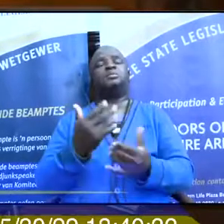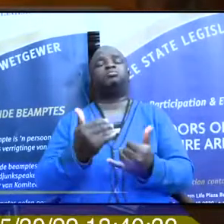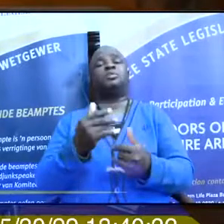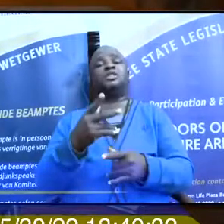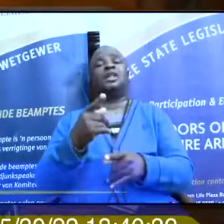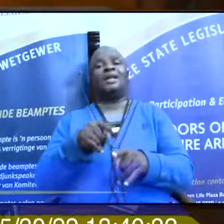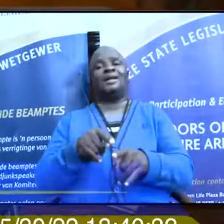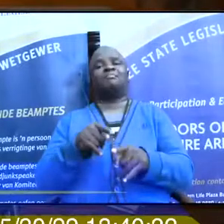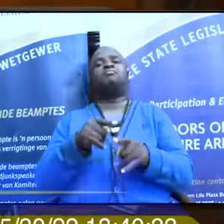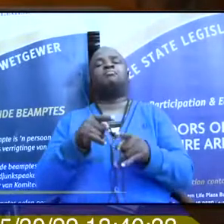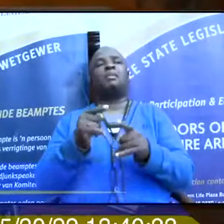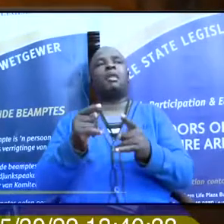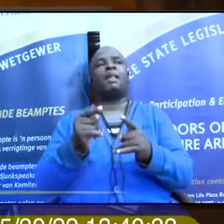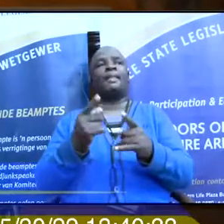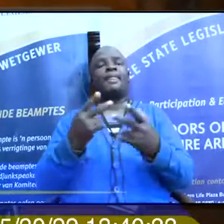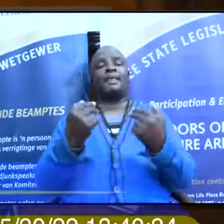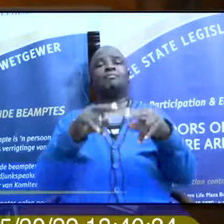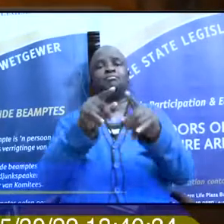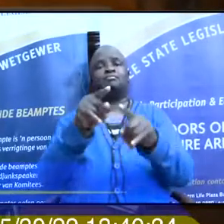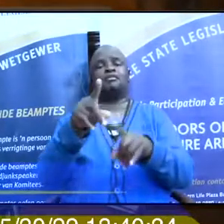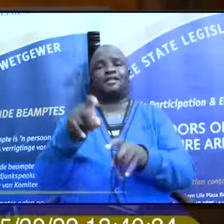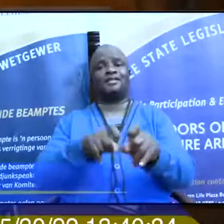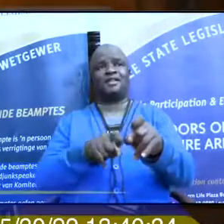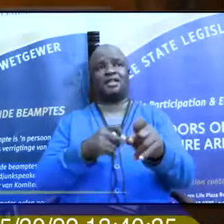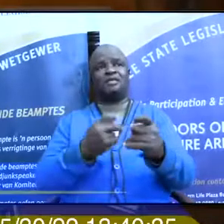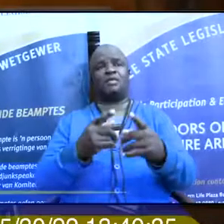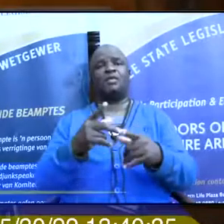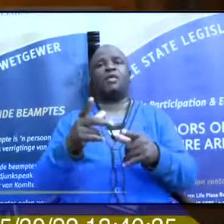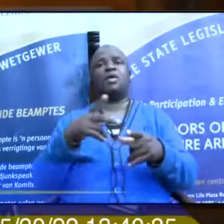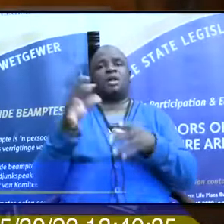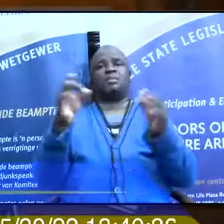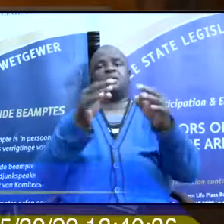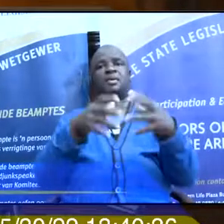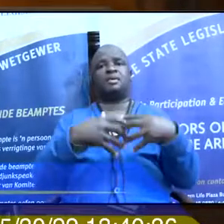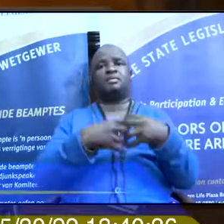jobs they destroy jobs in this year in this country